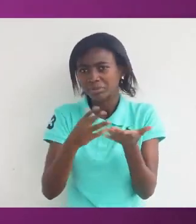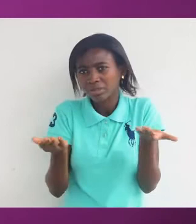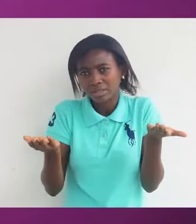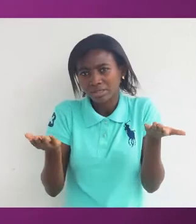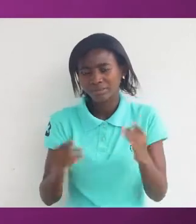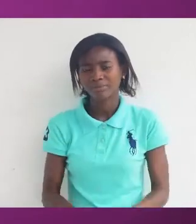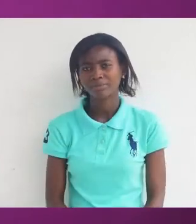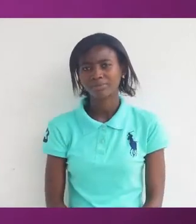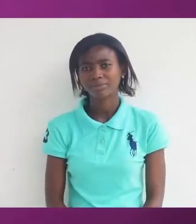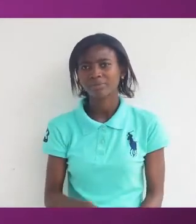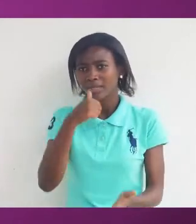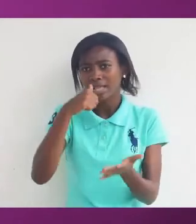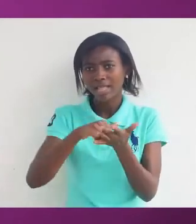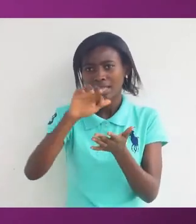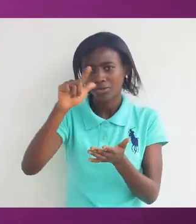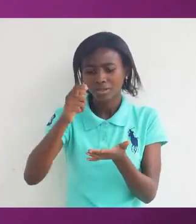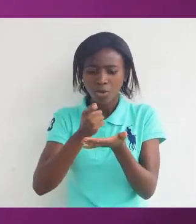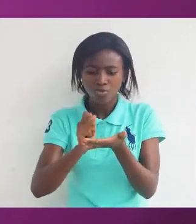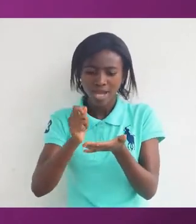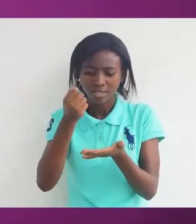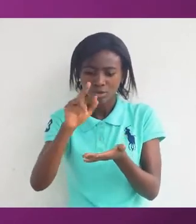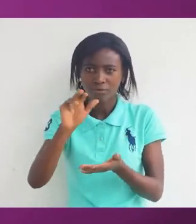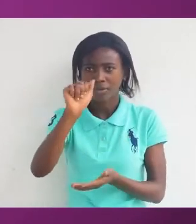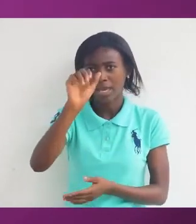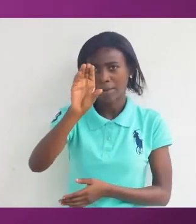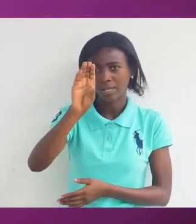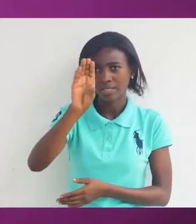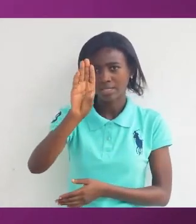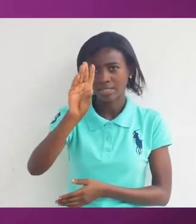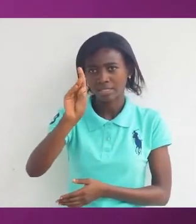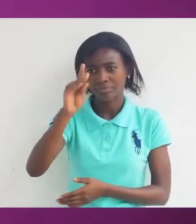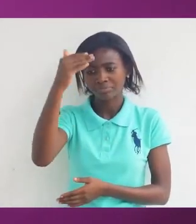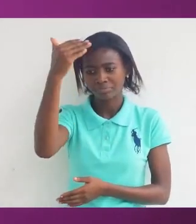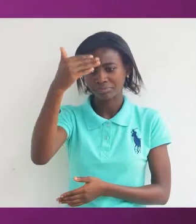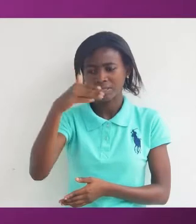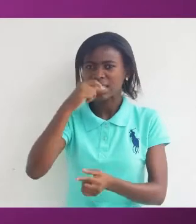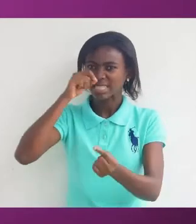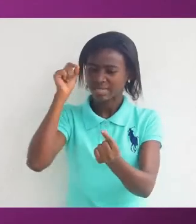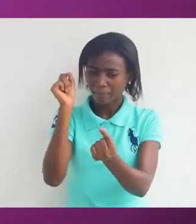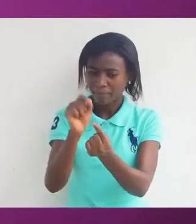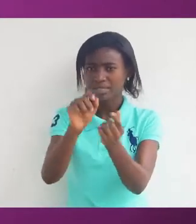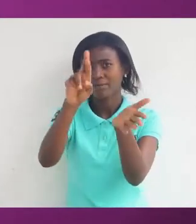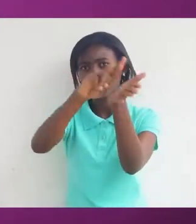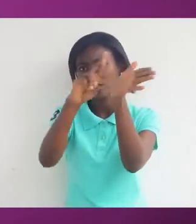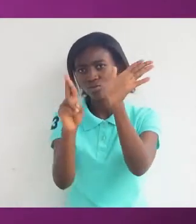Lettering is the writing of the letters of the alphabet according to specific